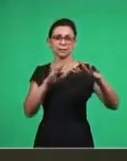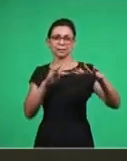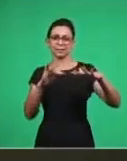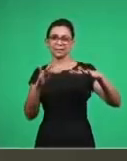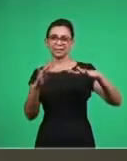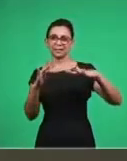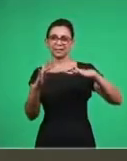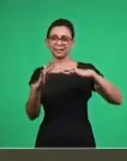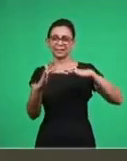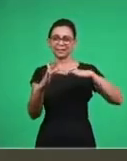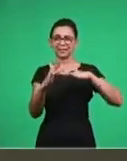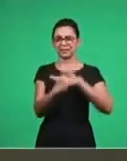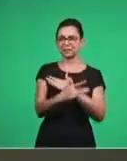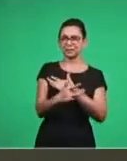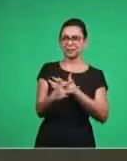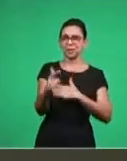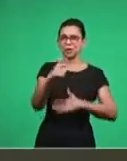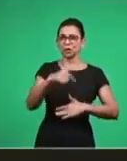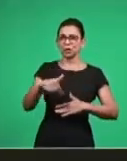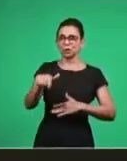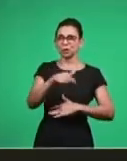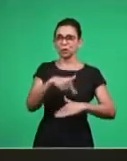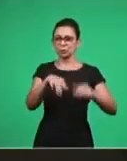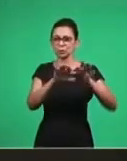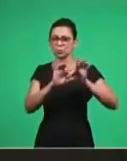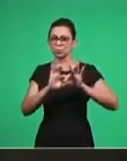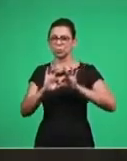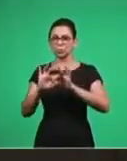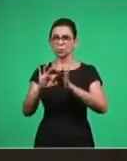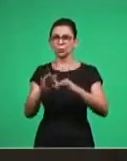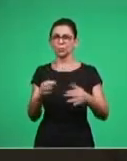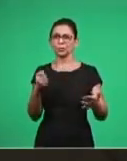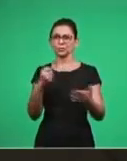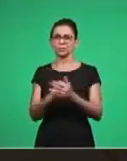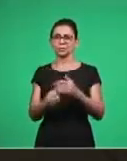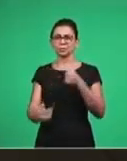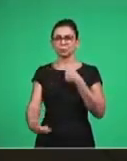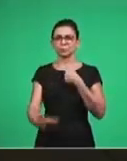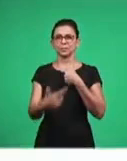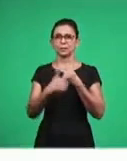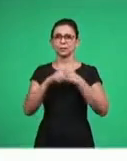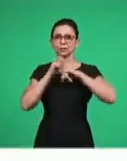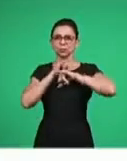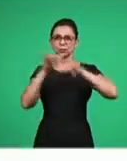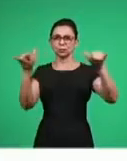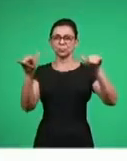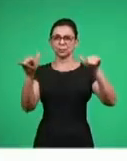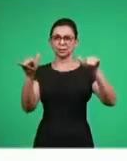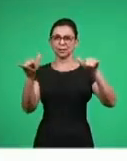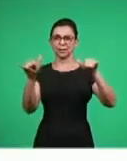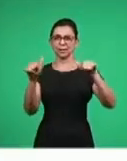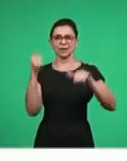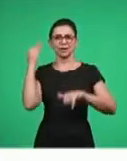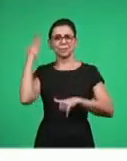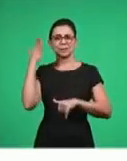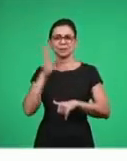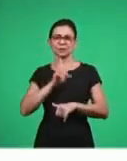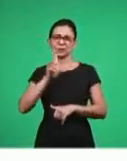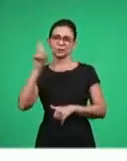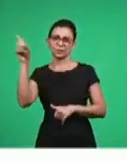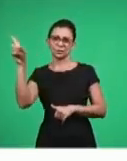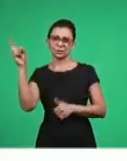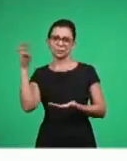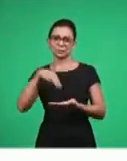presence in these social medias are there so we